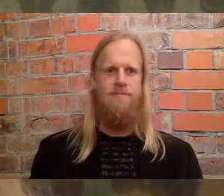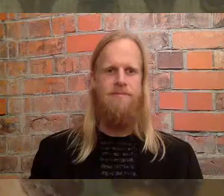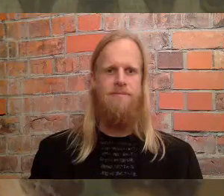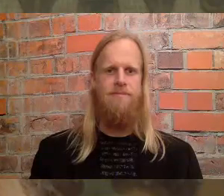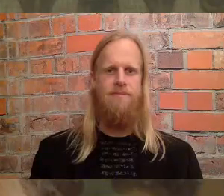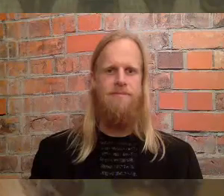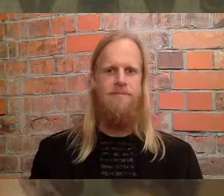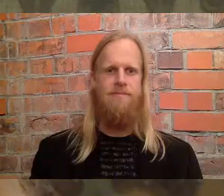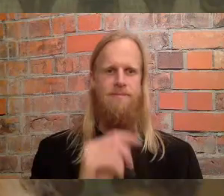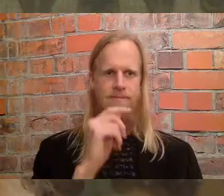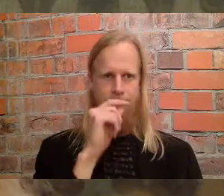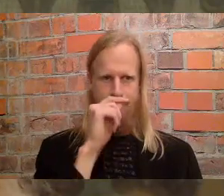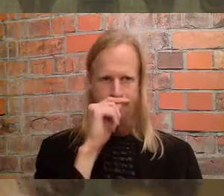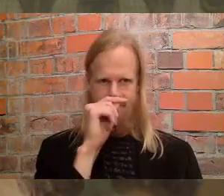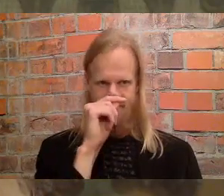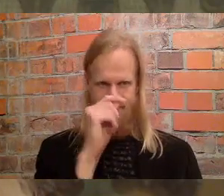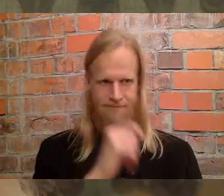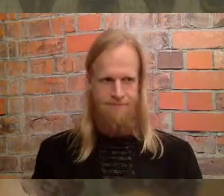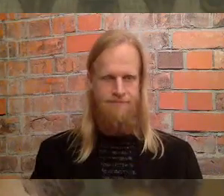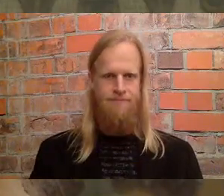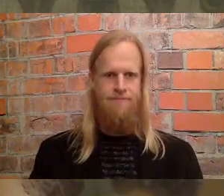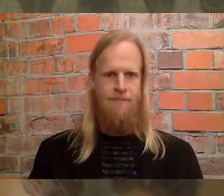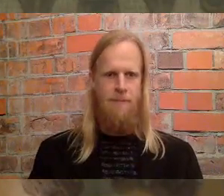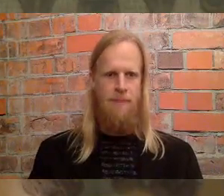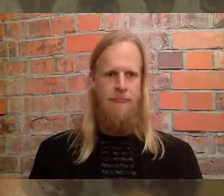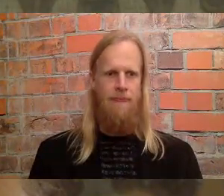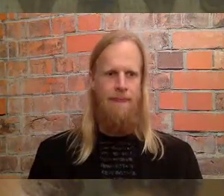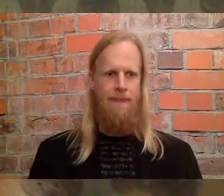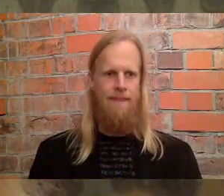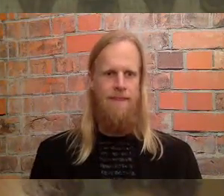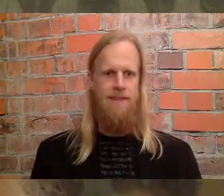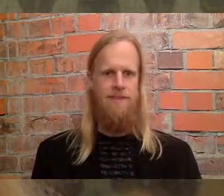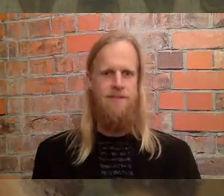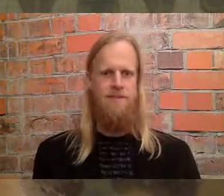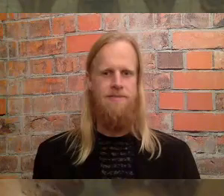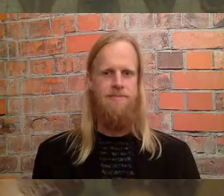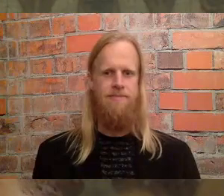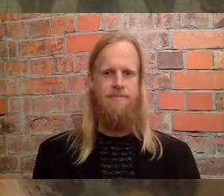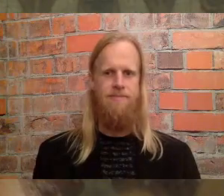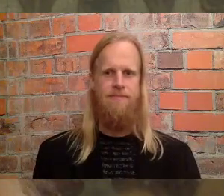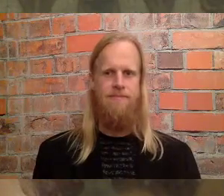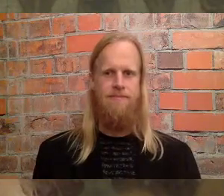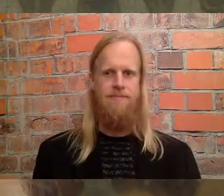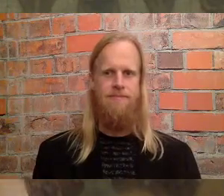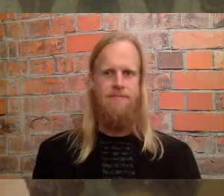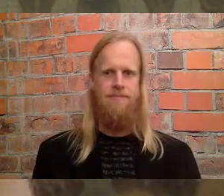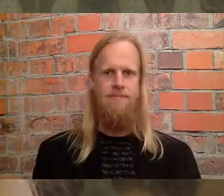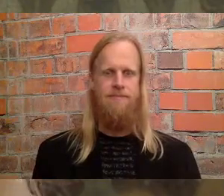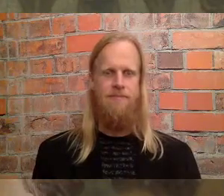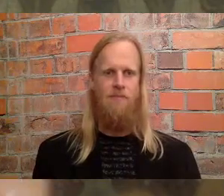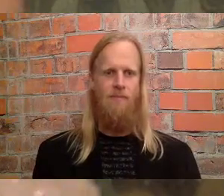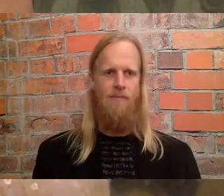it into the chat. I want to know what this moment brought you.